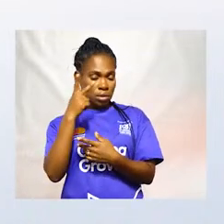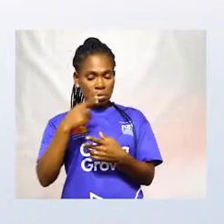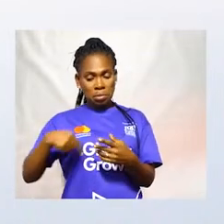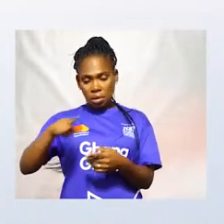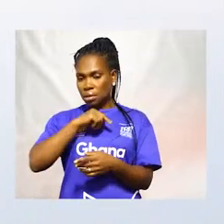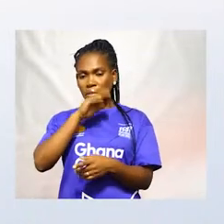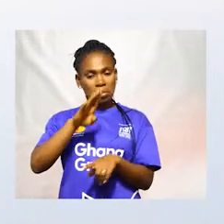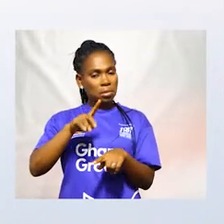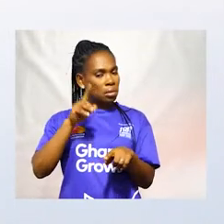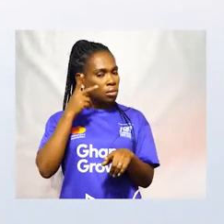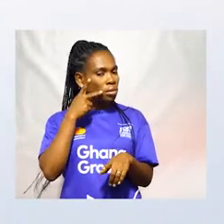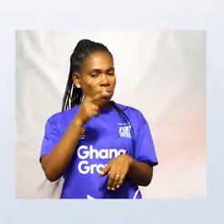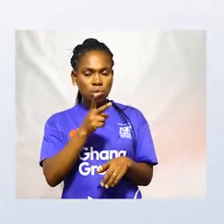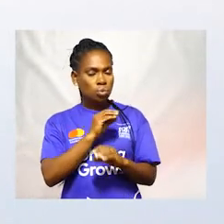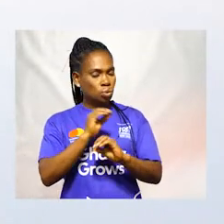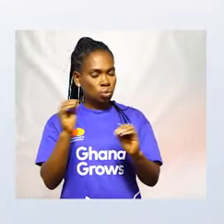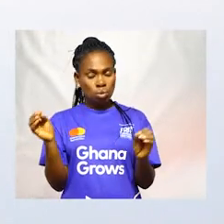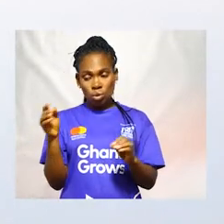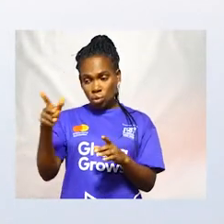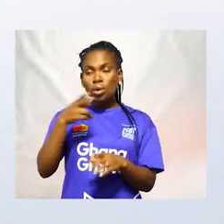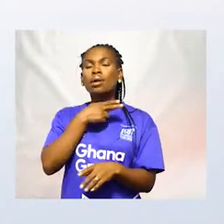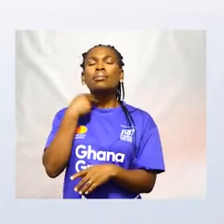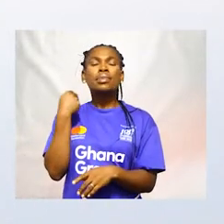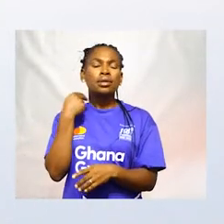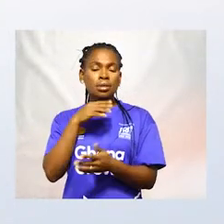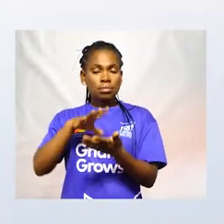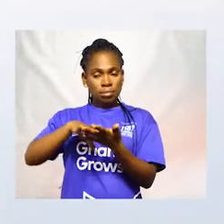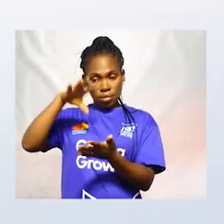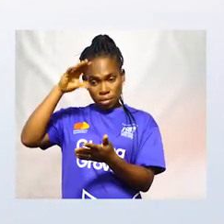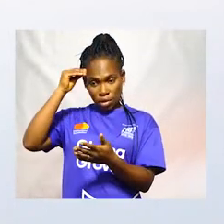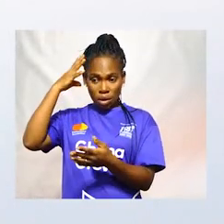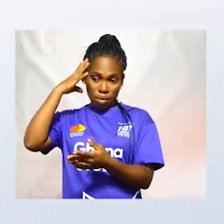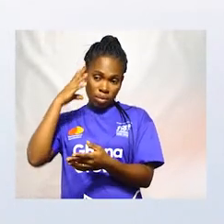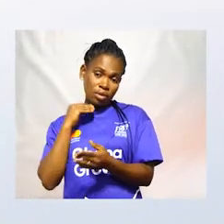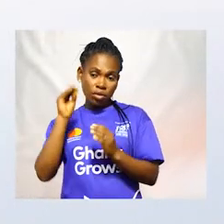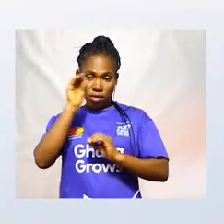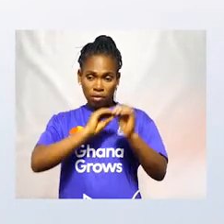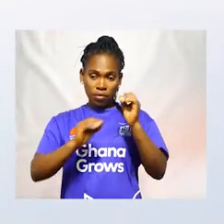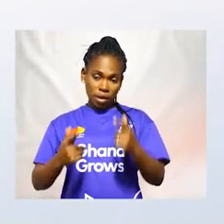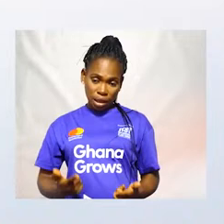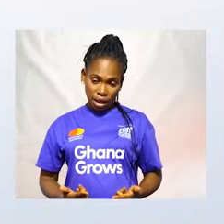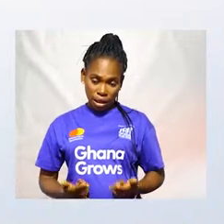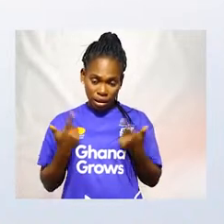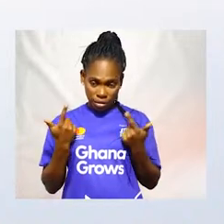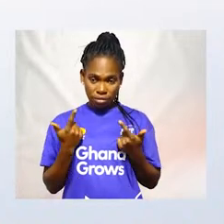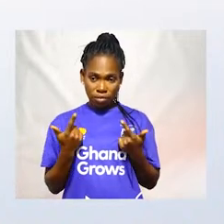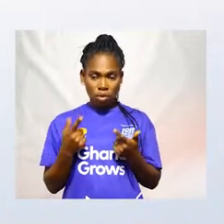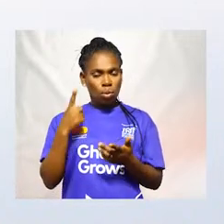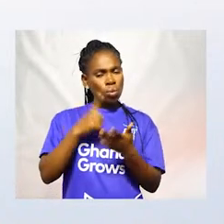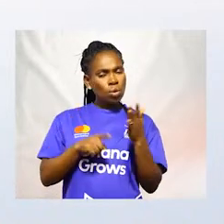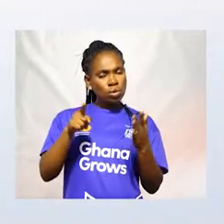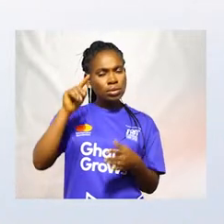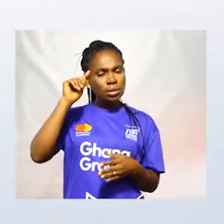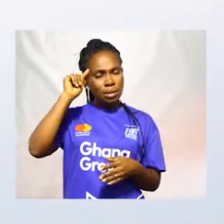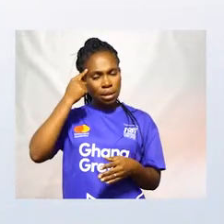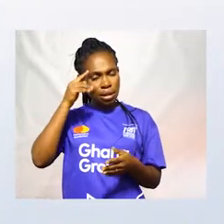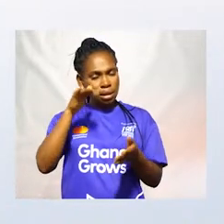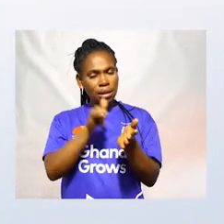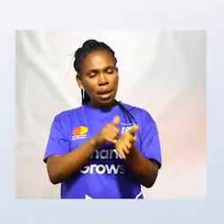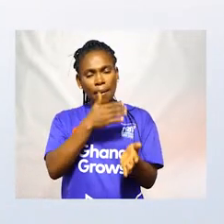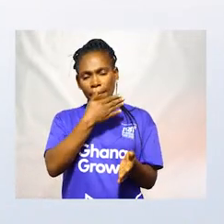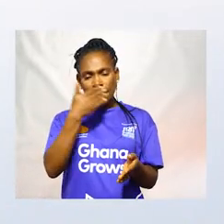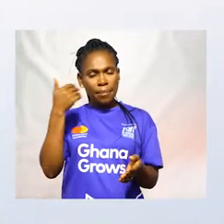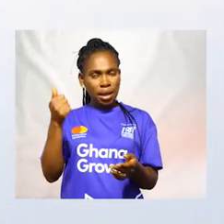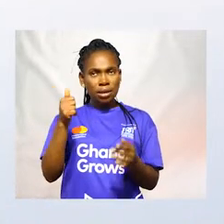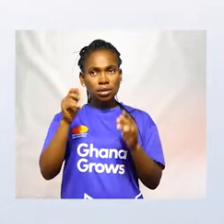but from your study as a pastor, as a leader, as an observer of life, what do you think is the biggest key to